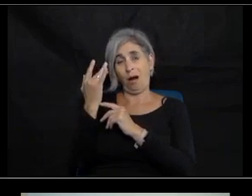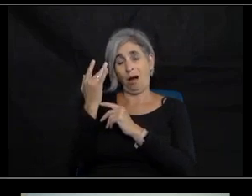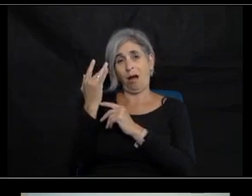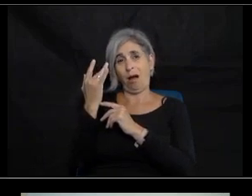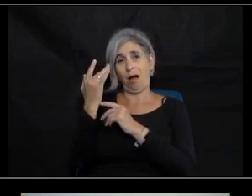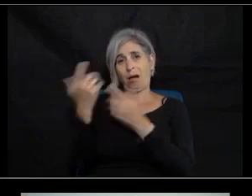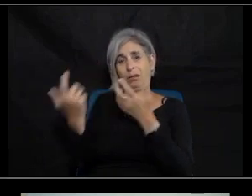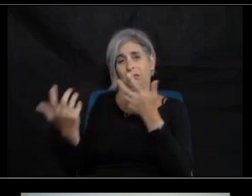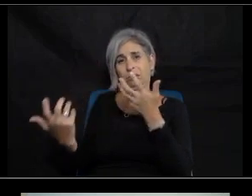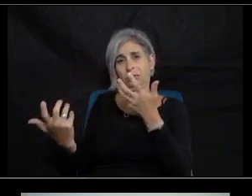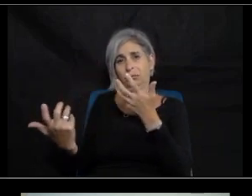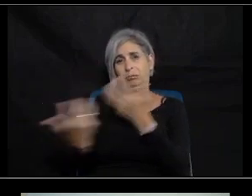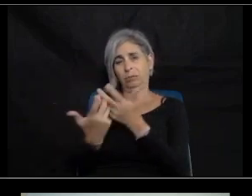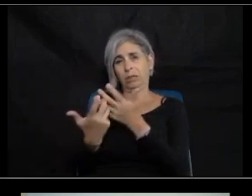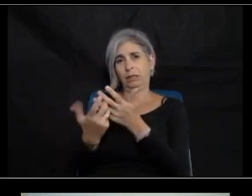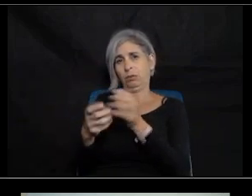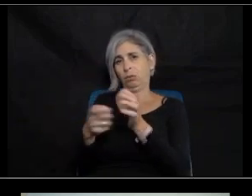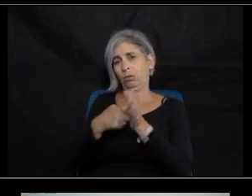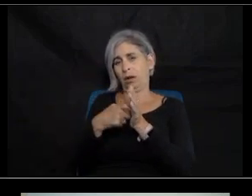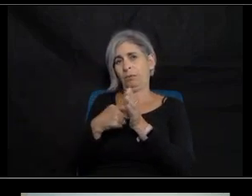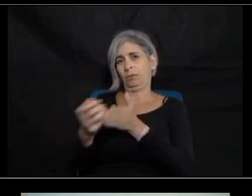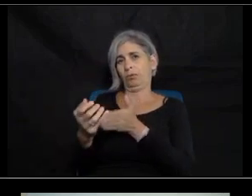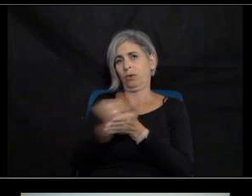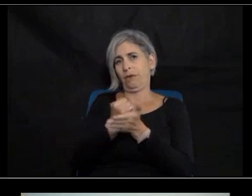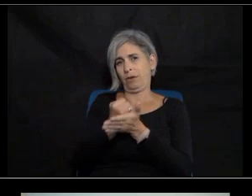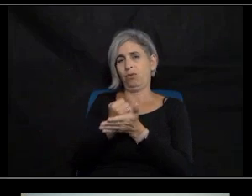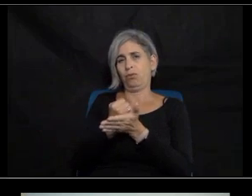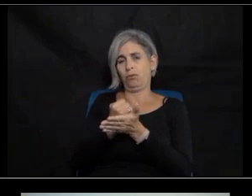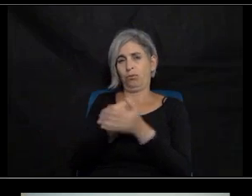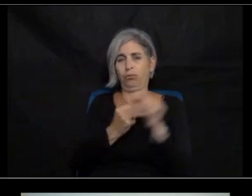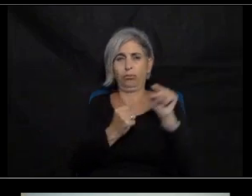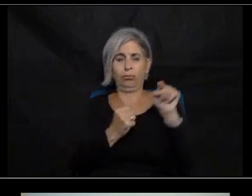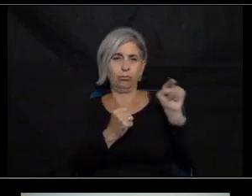better meet our revenue requirements. And then the